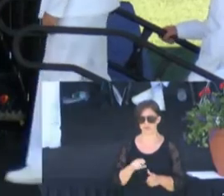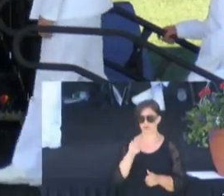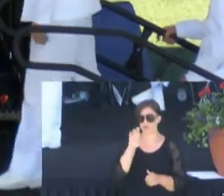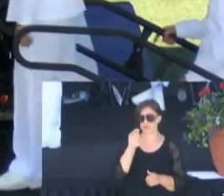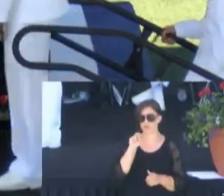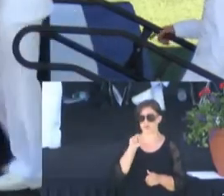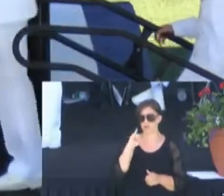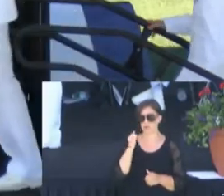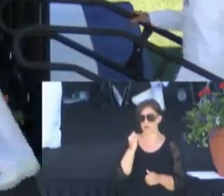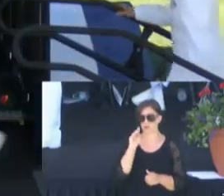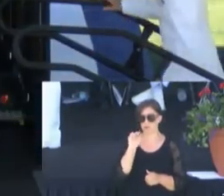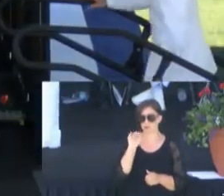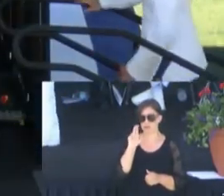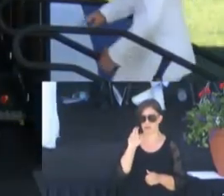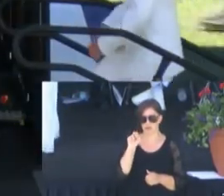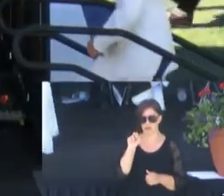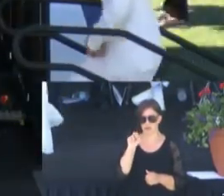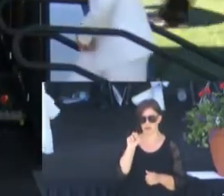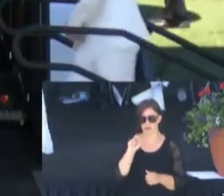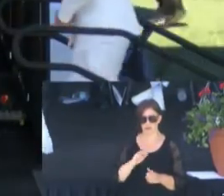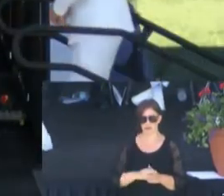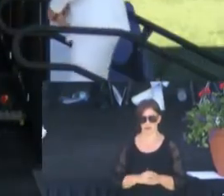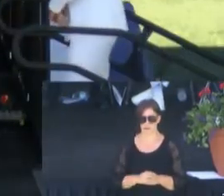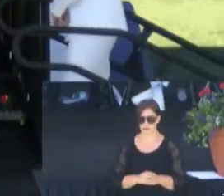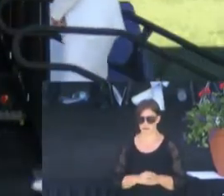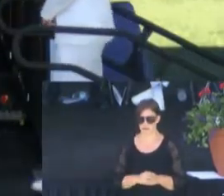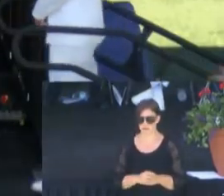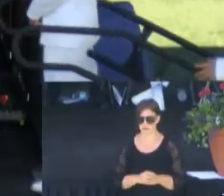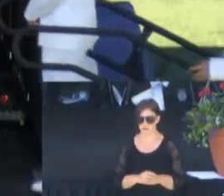Benjamin Paul O'Donnell.